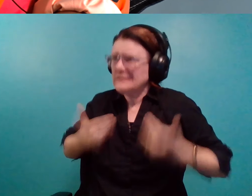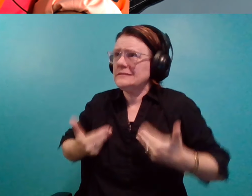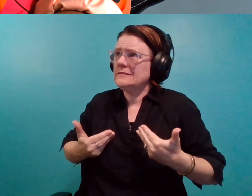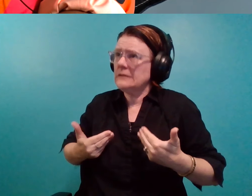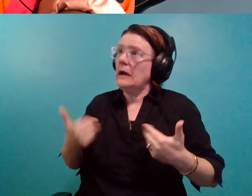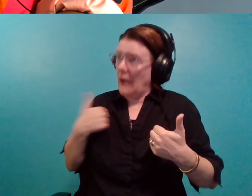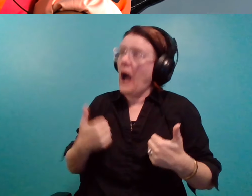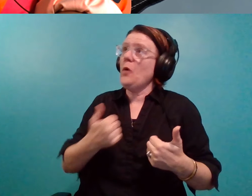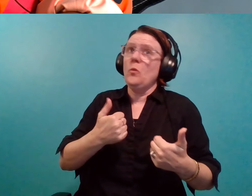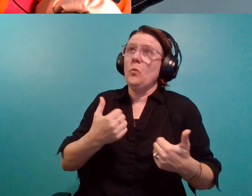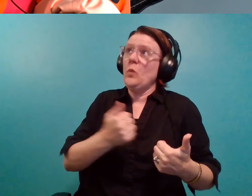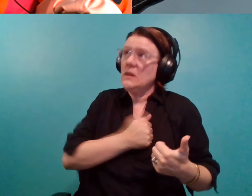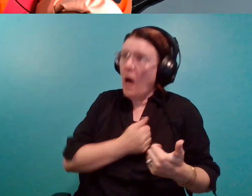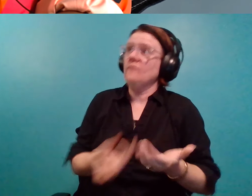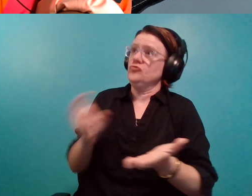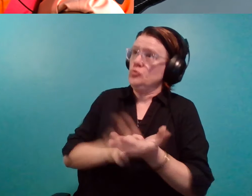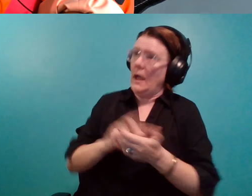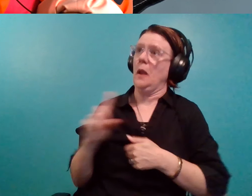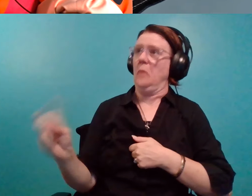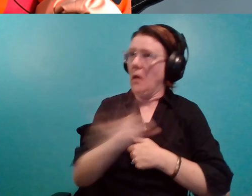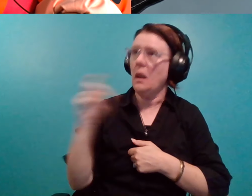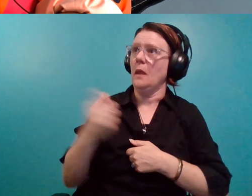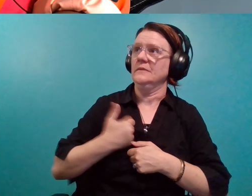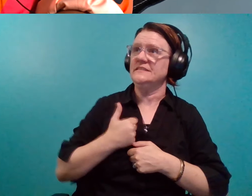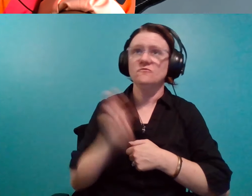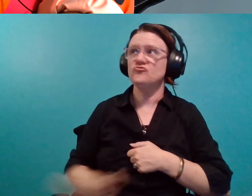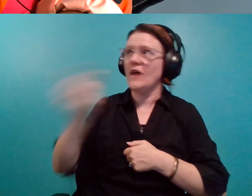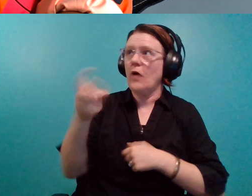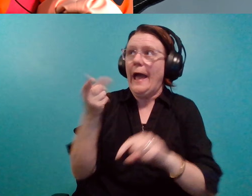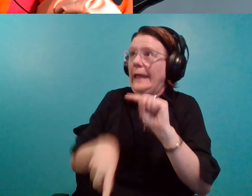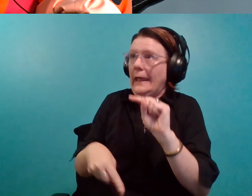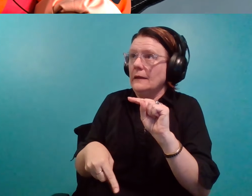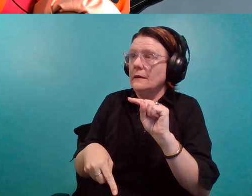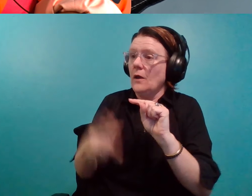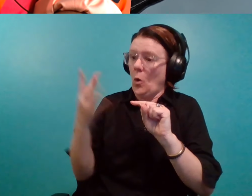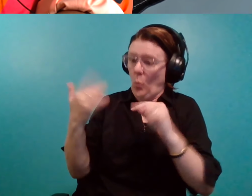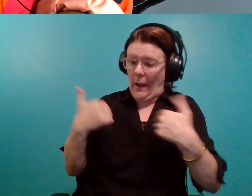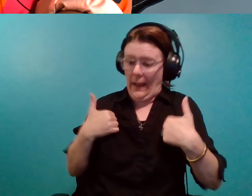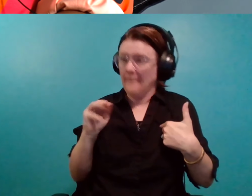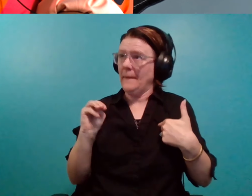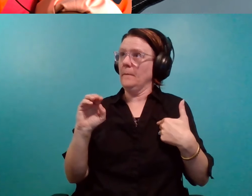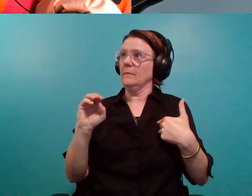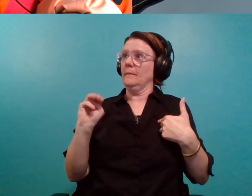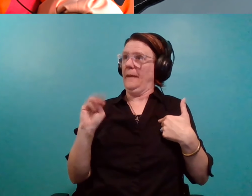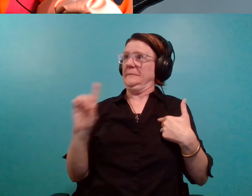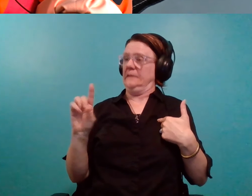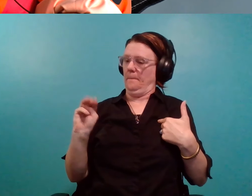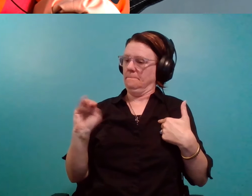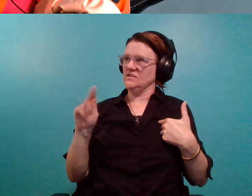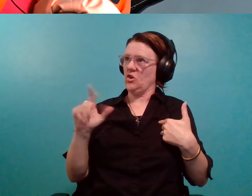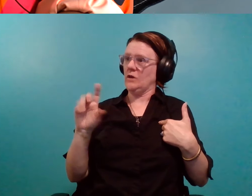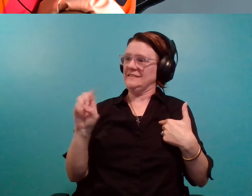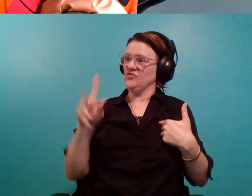way. You know, I would like to get up and do what I used to do fashion, merchandising, travel to stores, but I can't do that. Due to this muscular dystrophy, I don't have